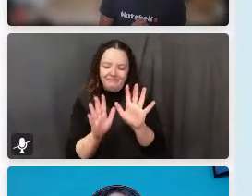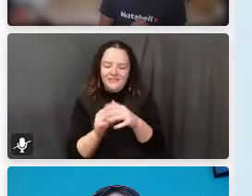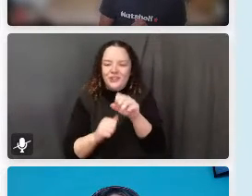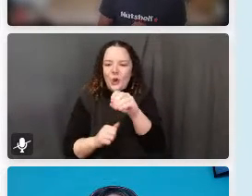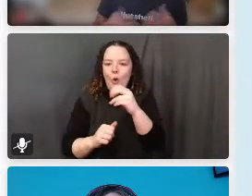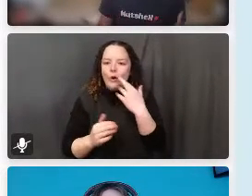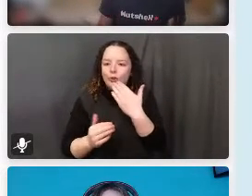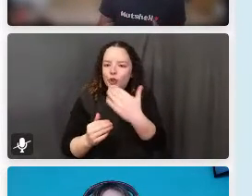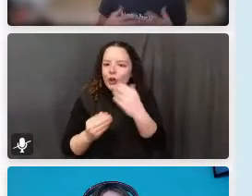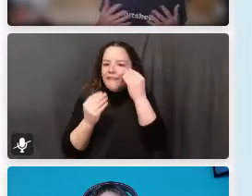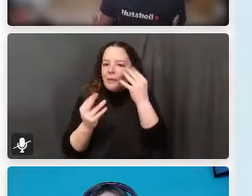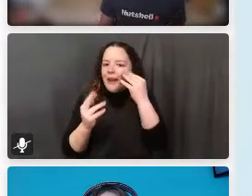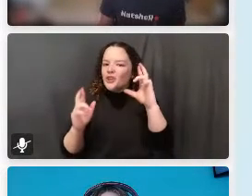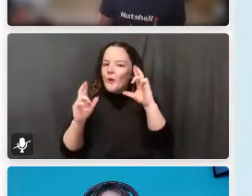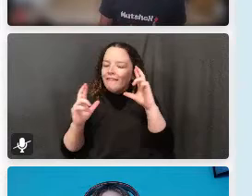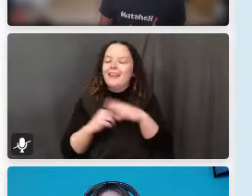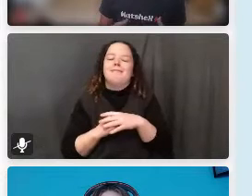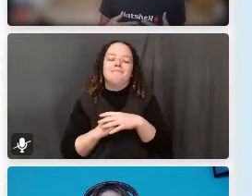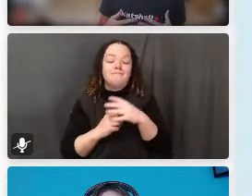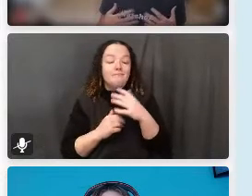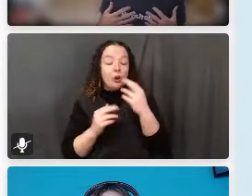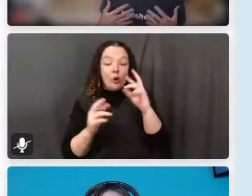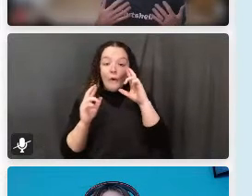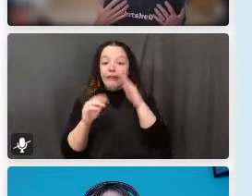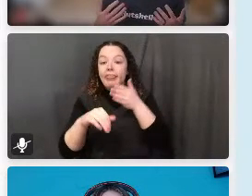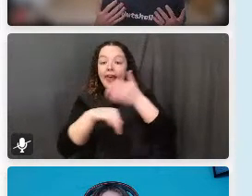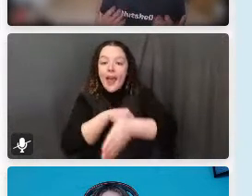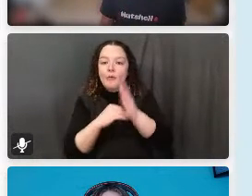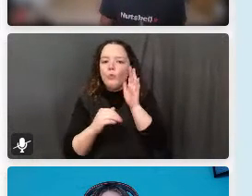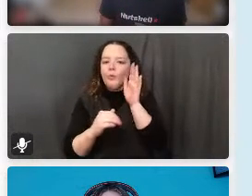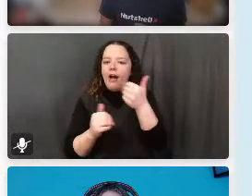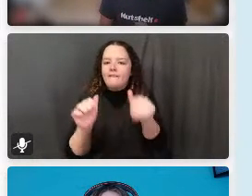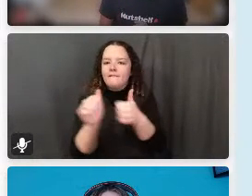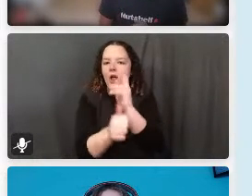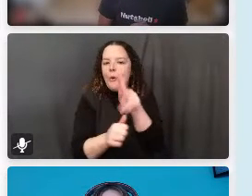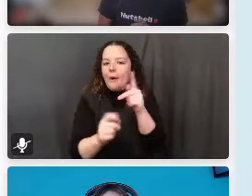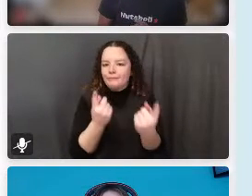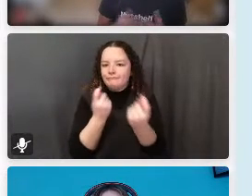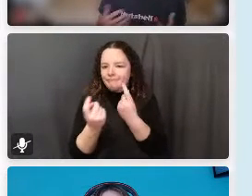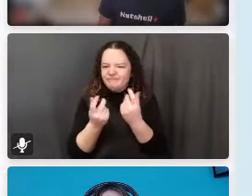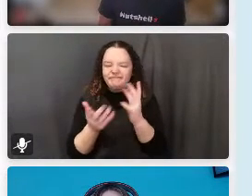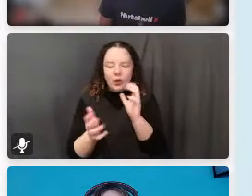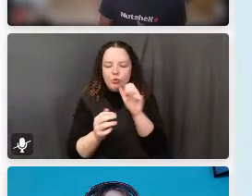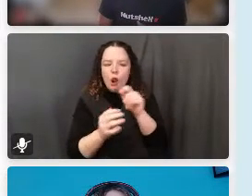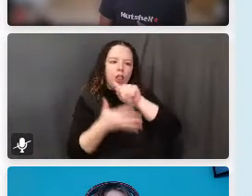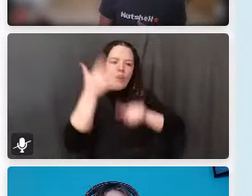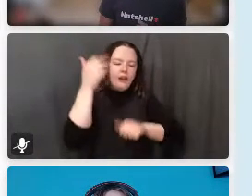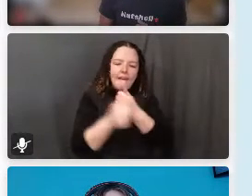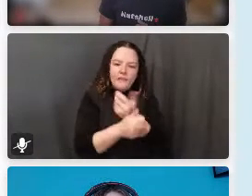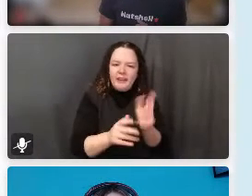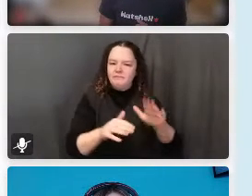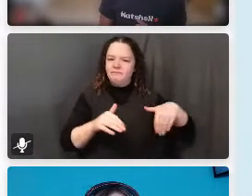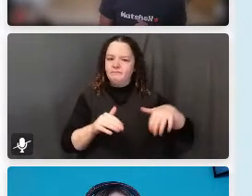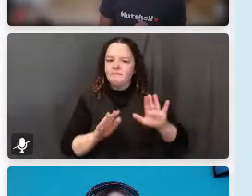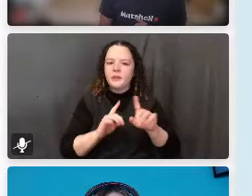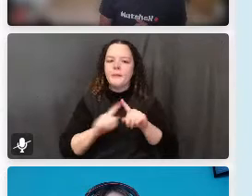information today. Hopefully there's some follow-up questions as well, because I'm sure we won't get into everything, but we'll go ahead and get started here. People can roll